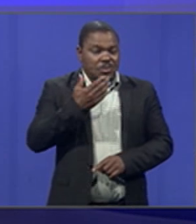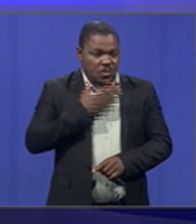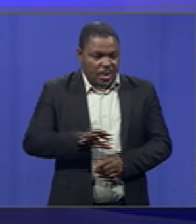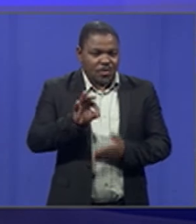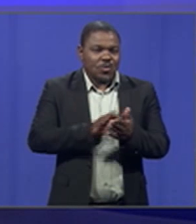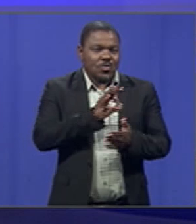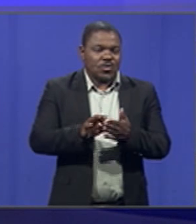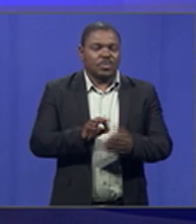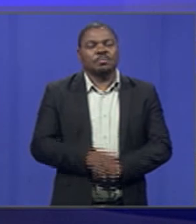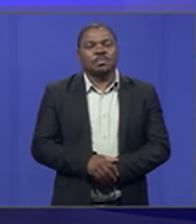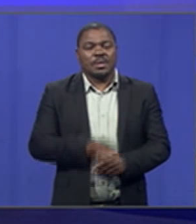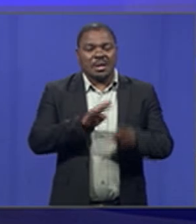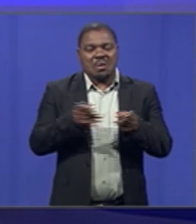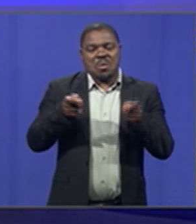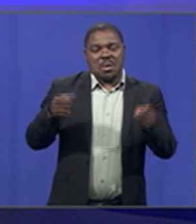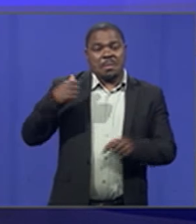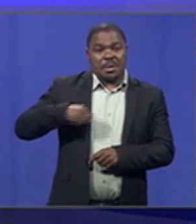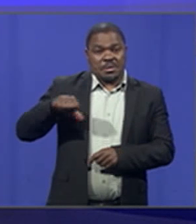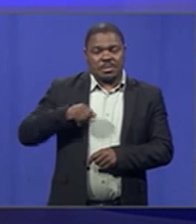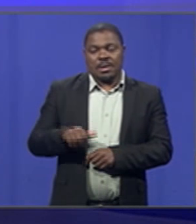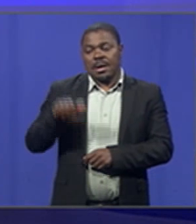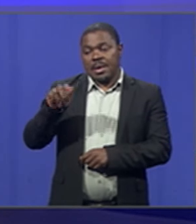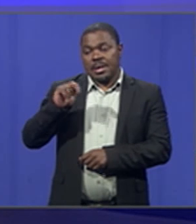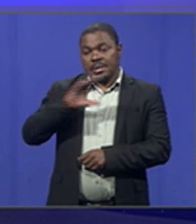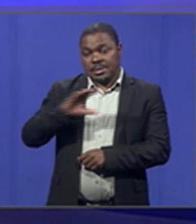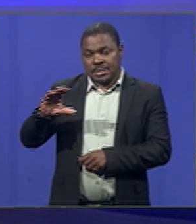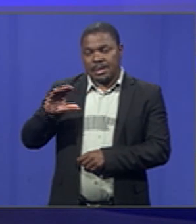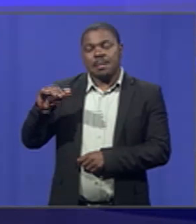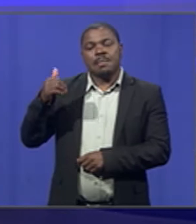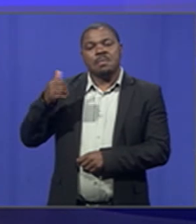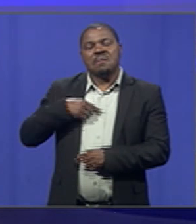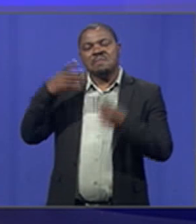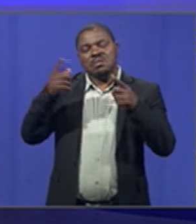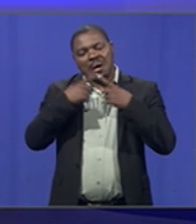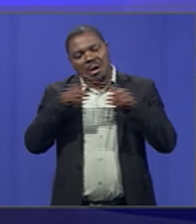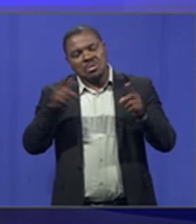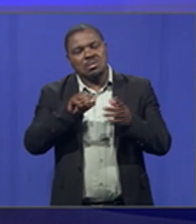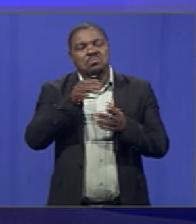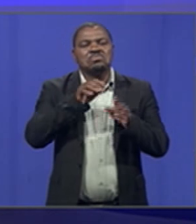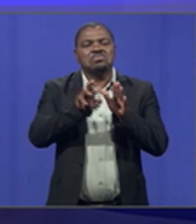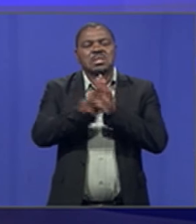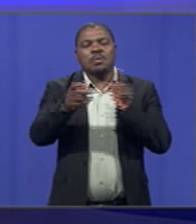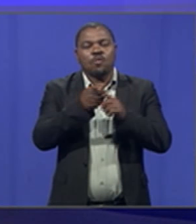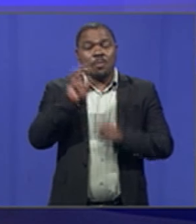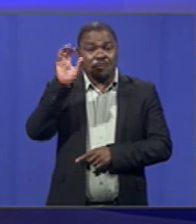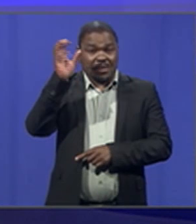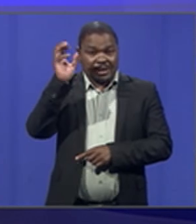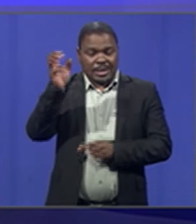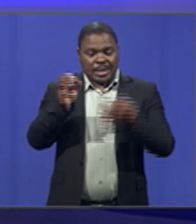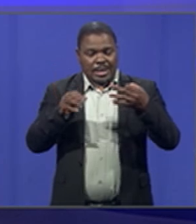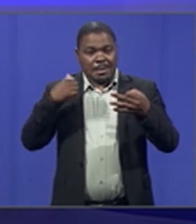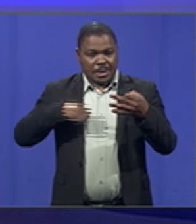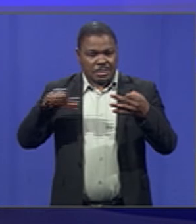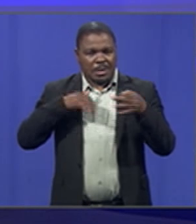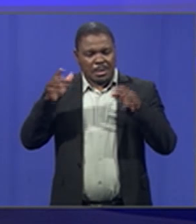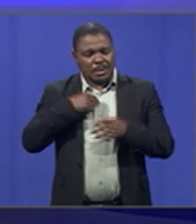dimmasepala. Lekoko la ANC le tsitse bontlhopheng ba lekoko kwa dimmasepaleng di le 3 kwa Free State, mme seno se tshositse dipotso ka ga leano